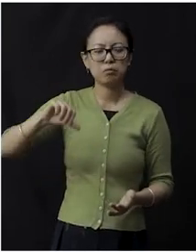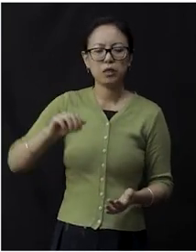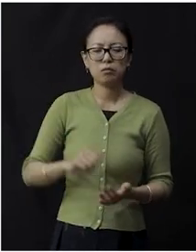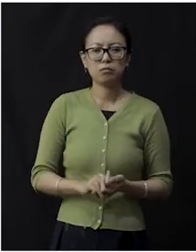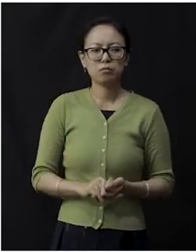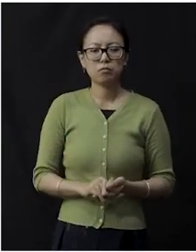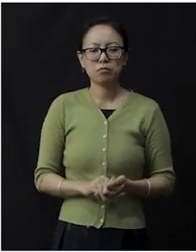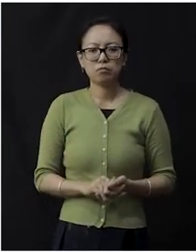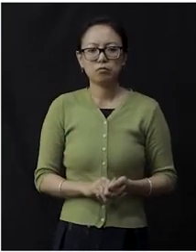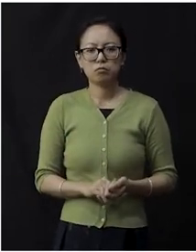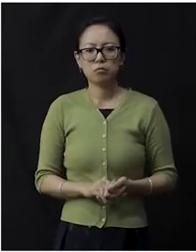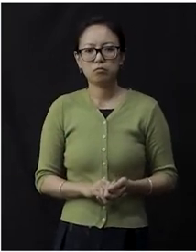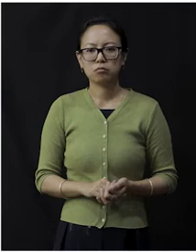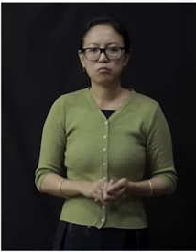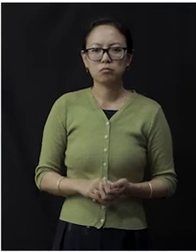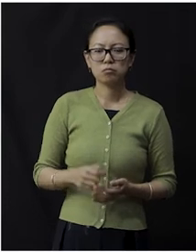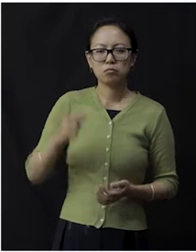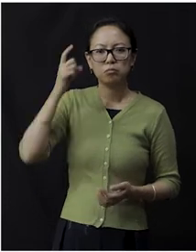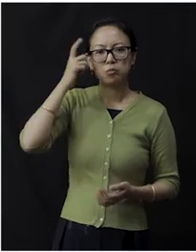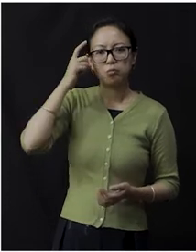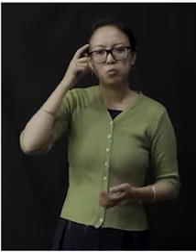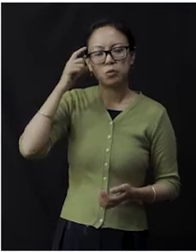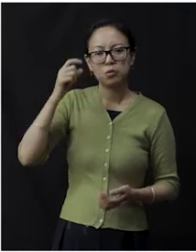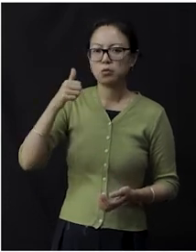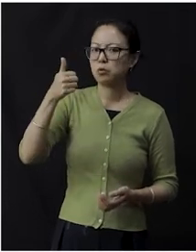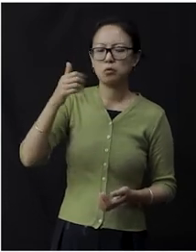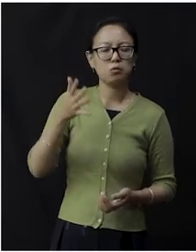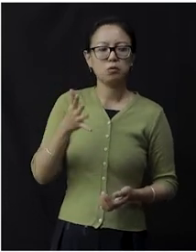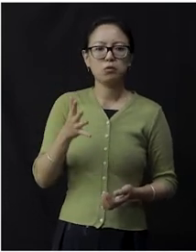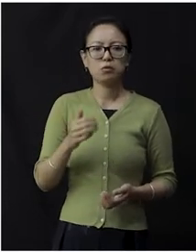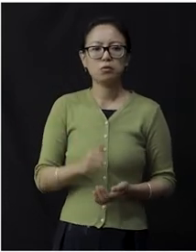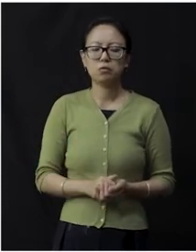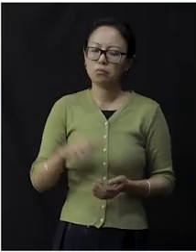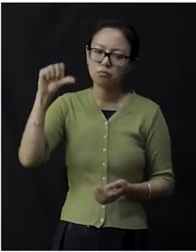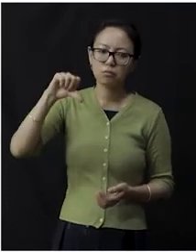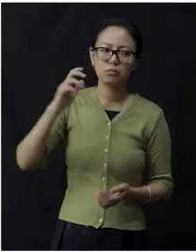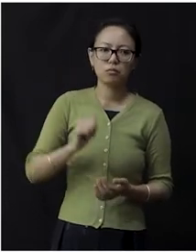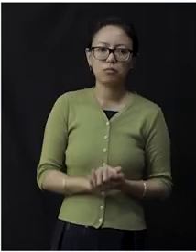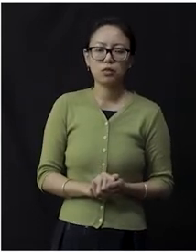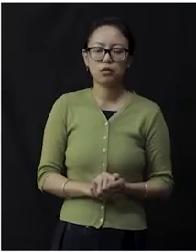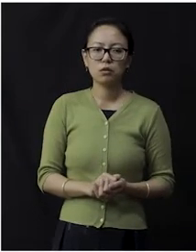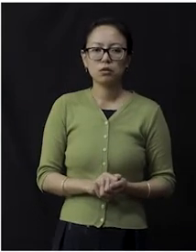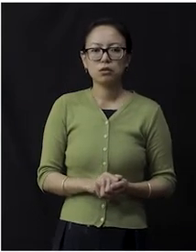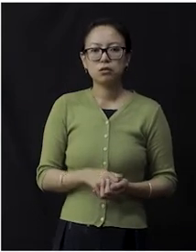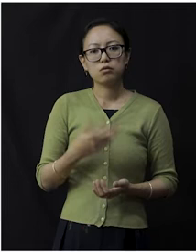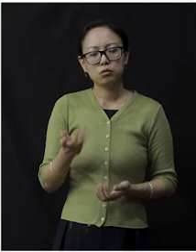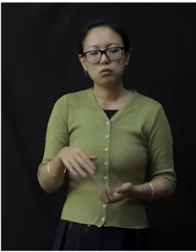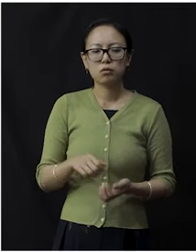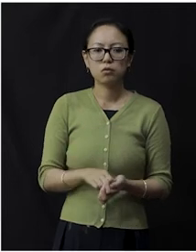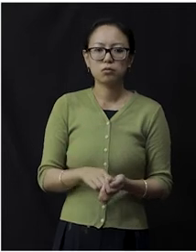of good. So here we go, the bulgy nose is in the mouth of the